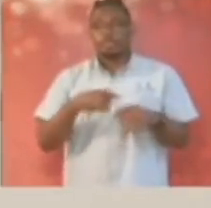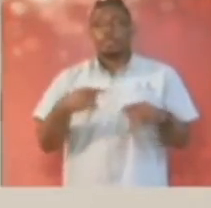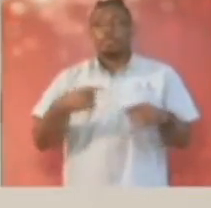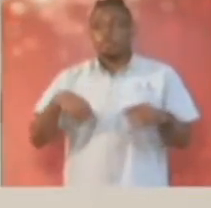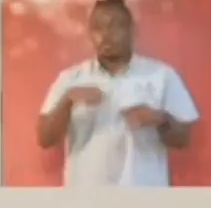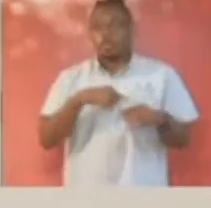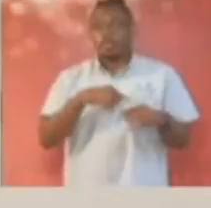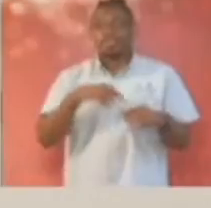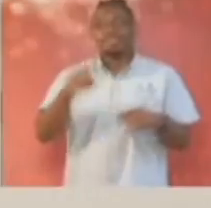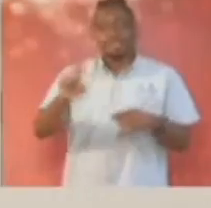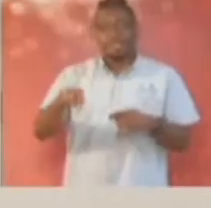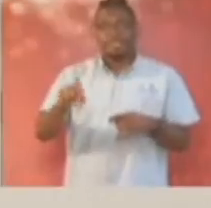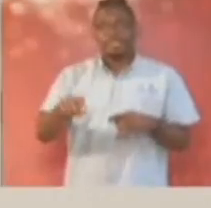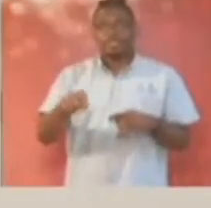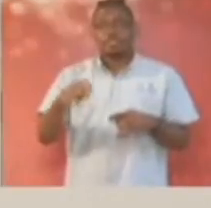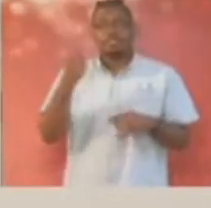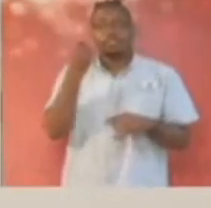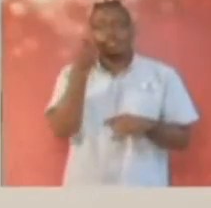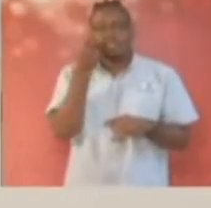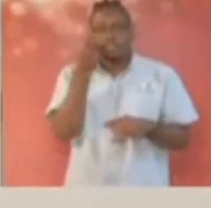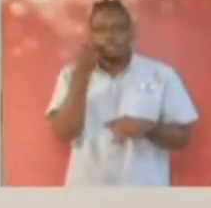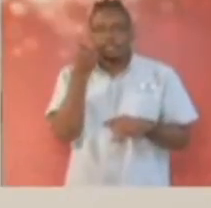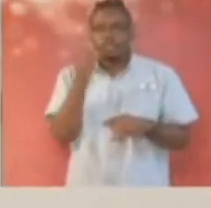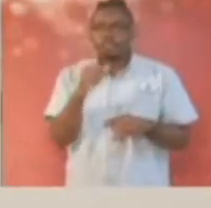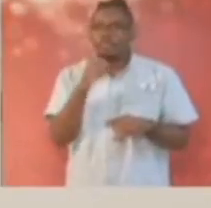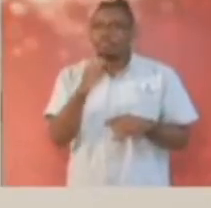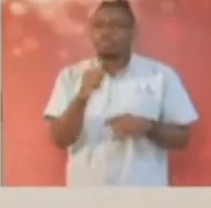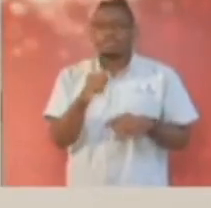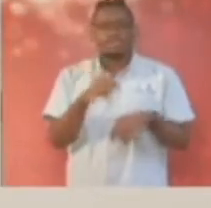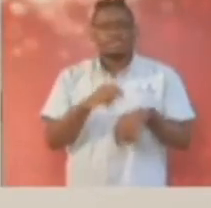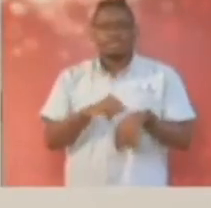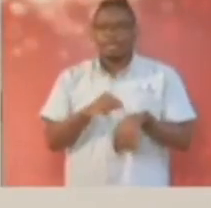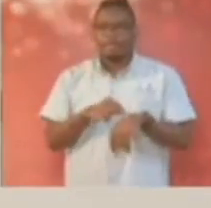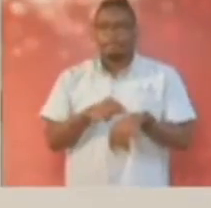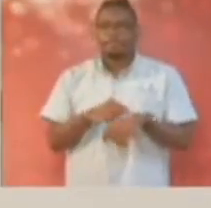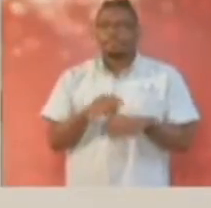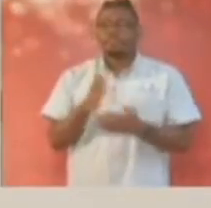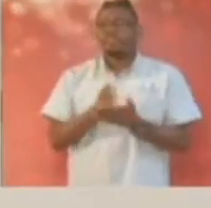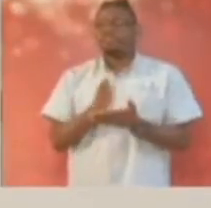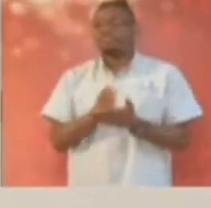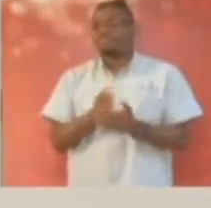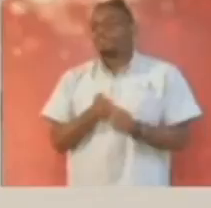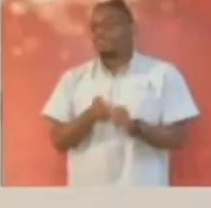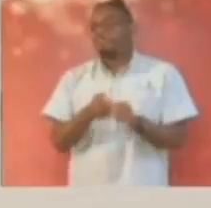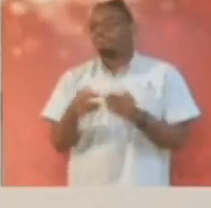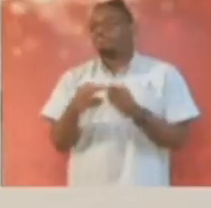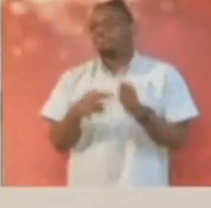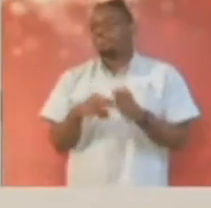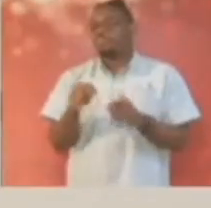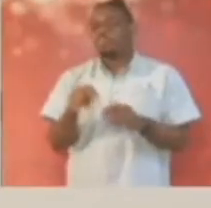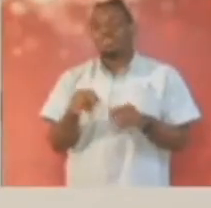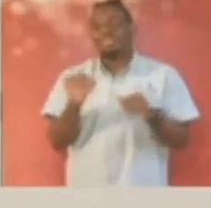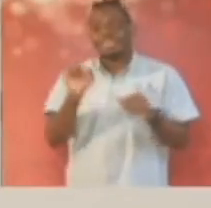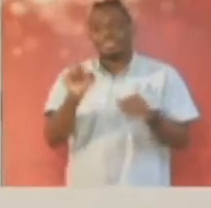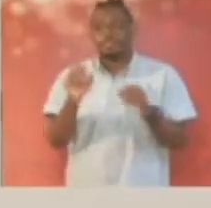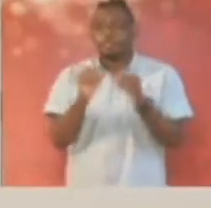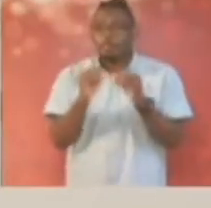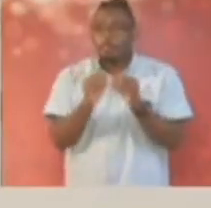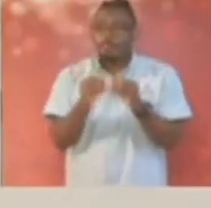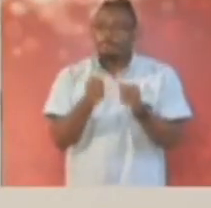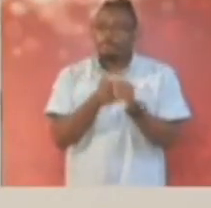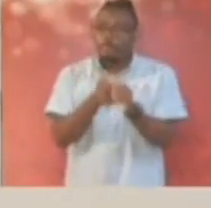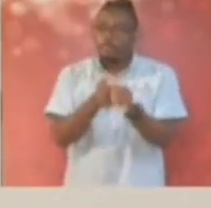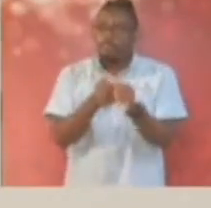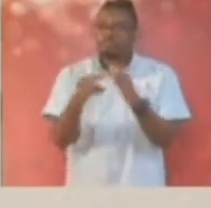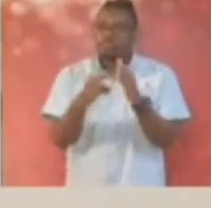need to recognize that this is not the time for slacking. This is, in fact, the time for even greater adherence to all the public